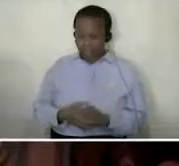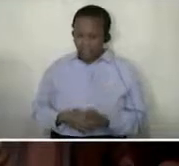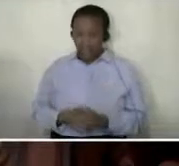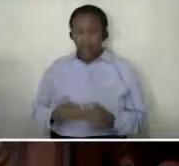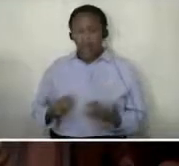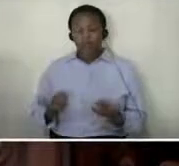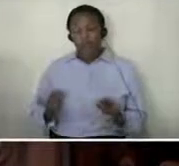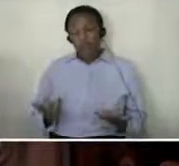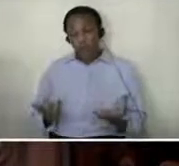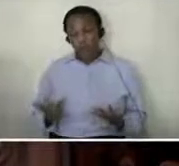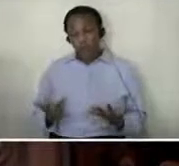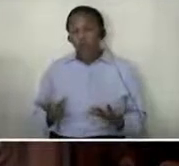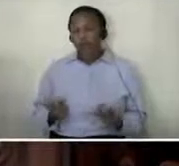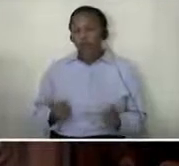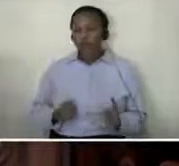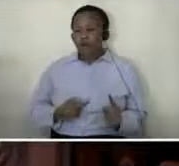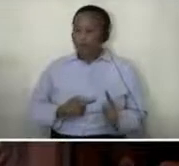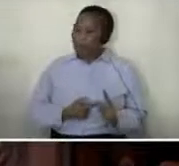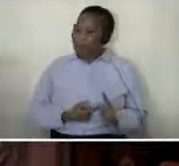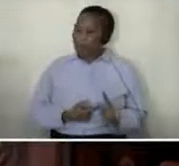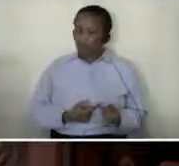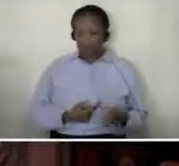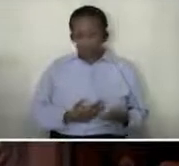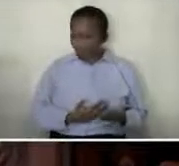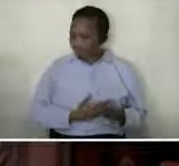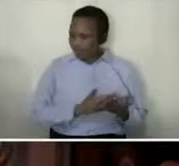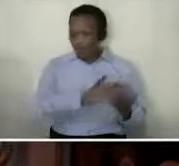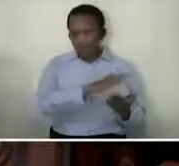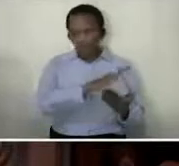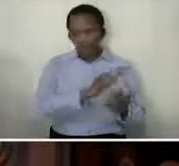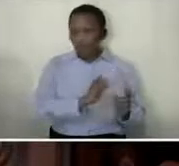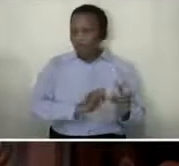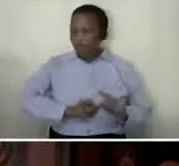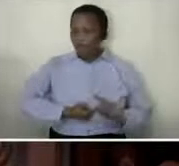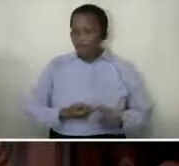Therefore, she falls off from the debate.